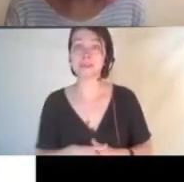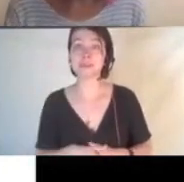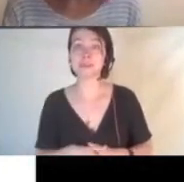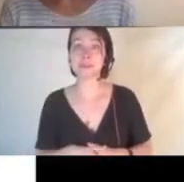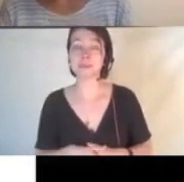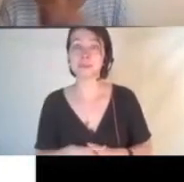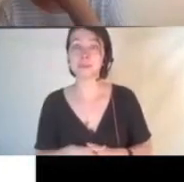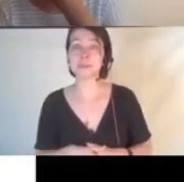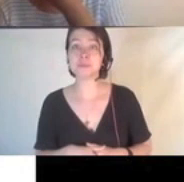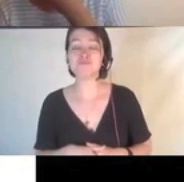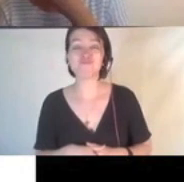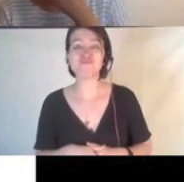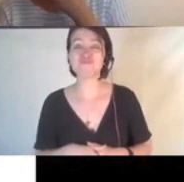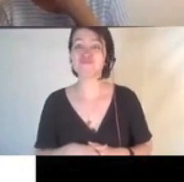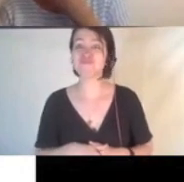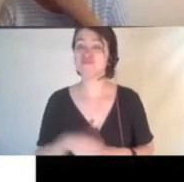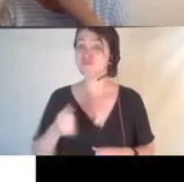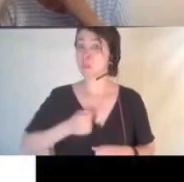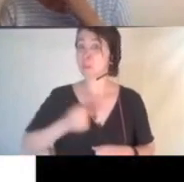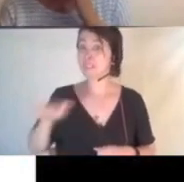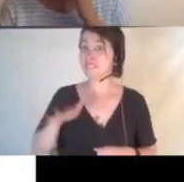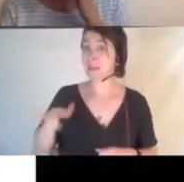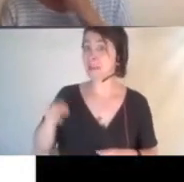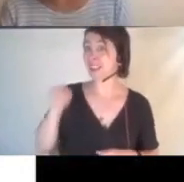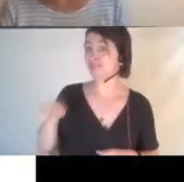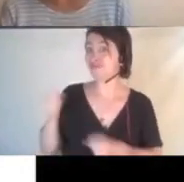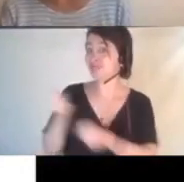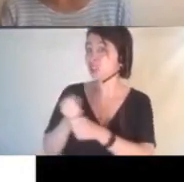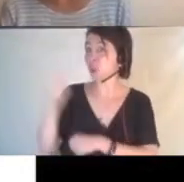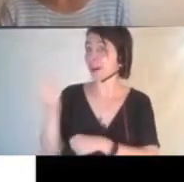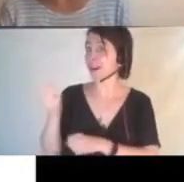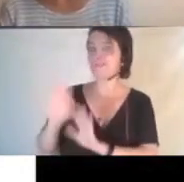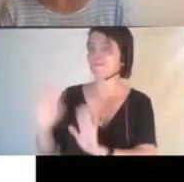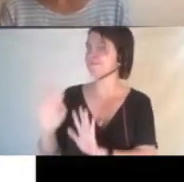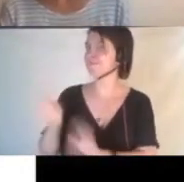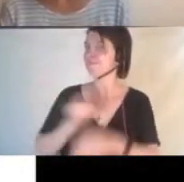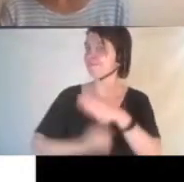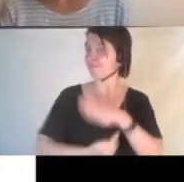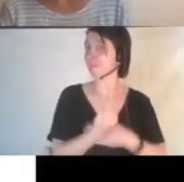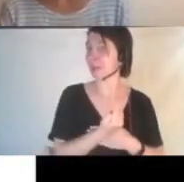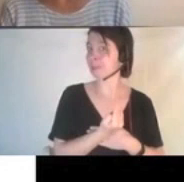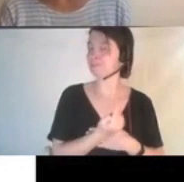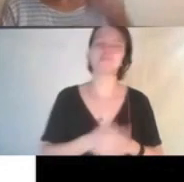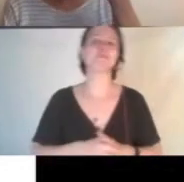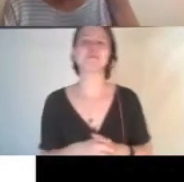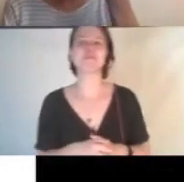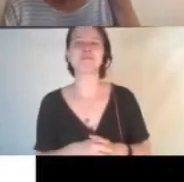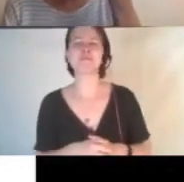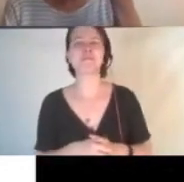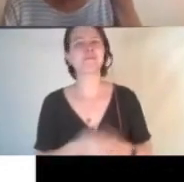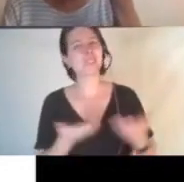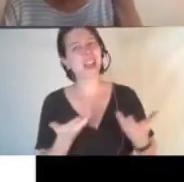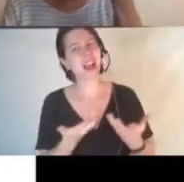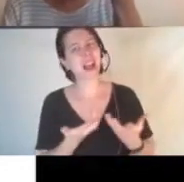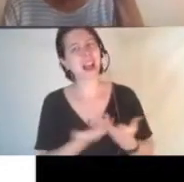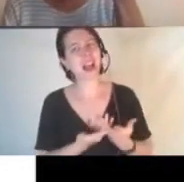Nobody in my family does art. It's just me that does art. Yeah. Yeah. How did you start making art?